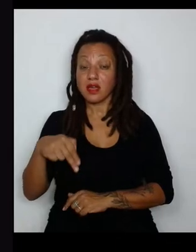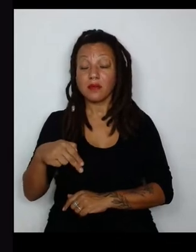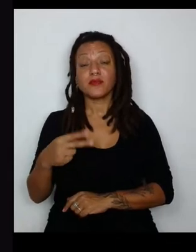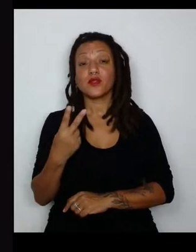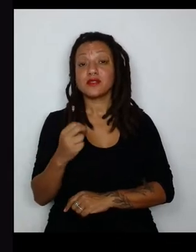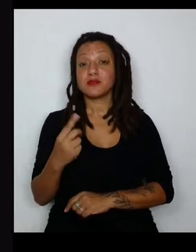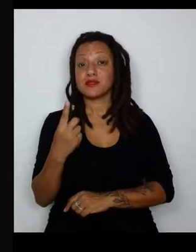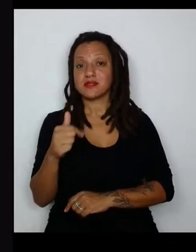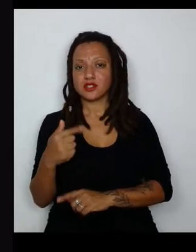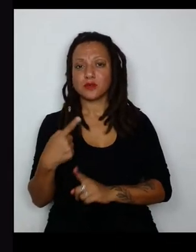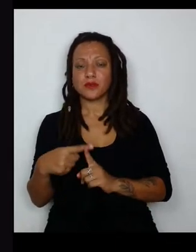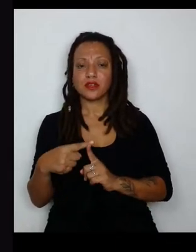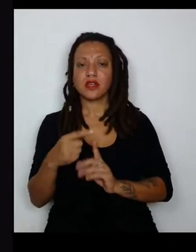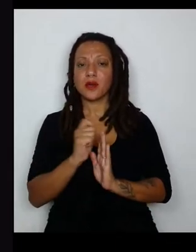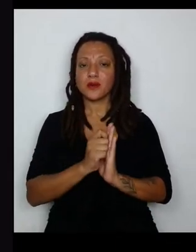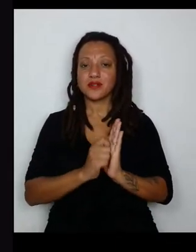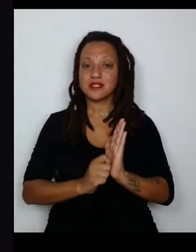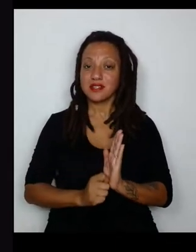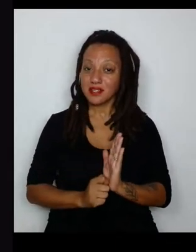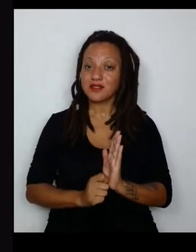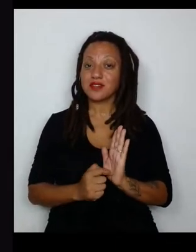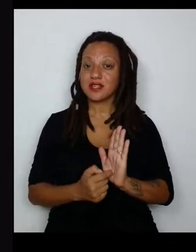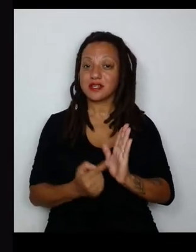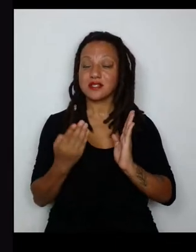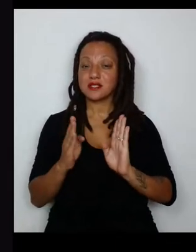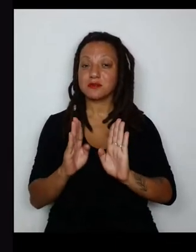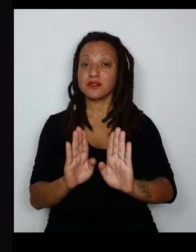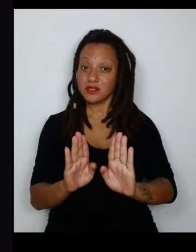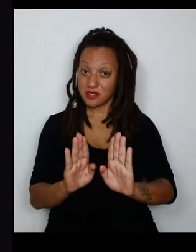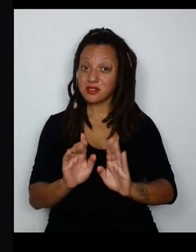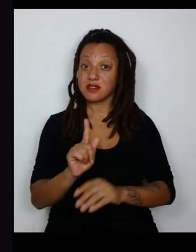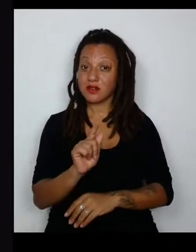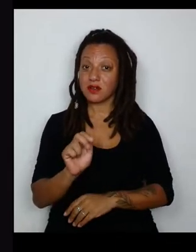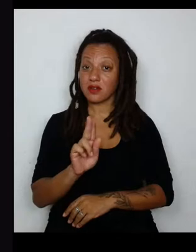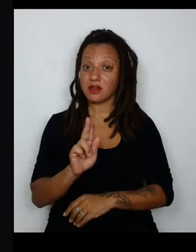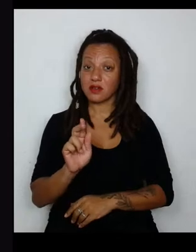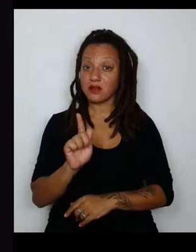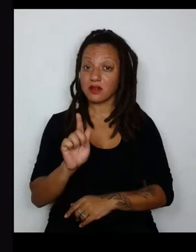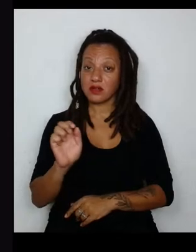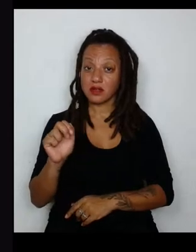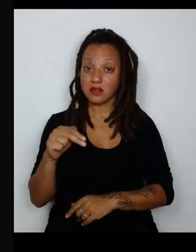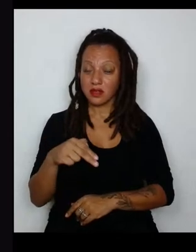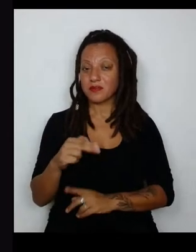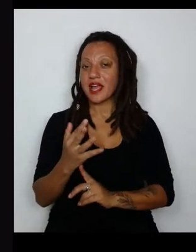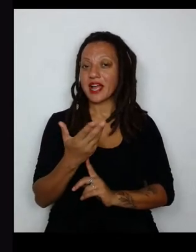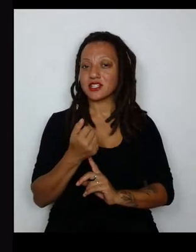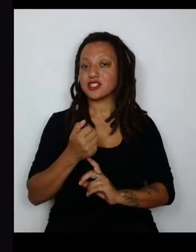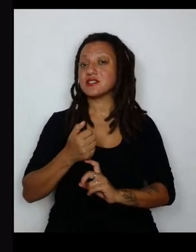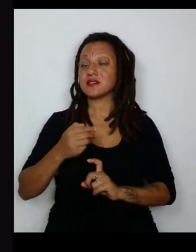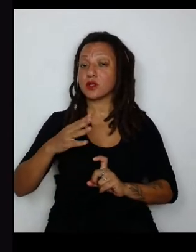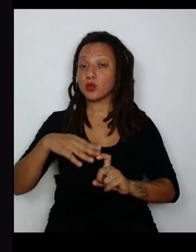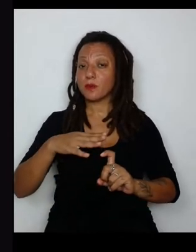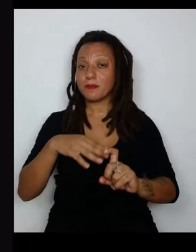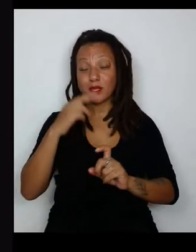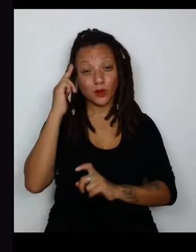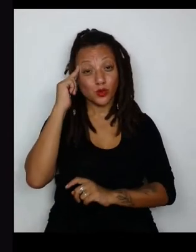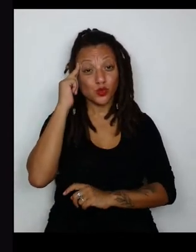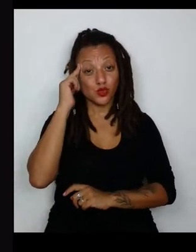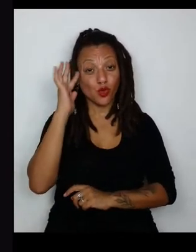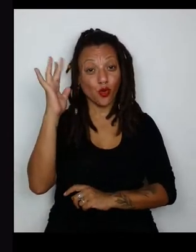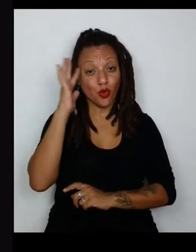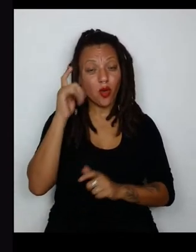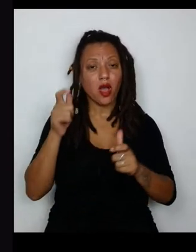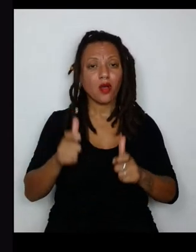gauguin artist of myth and dream in rome having accepted the invitation to contribute a